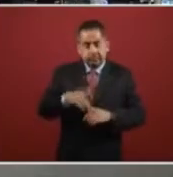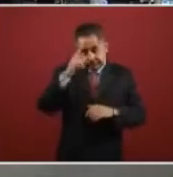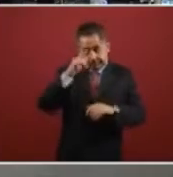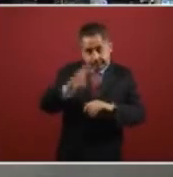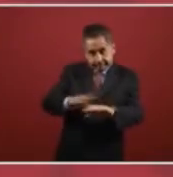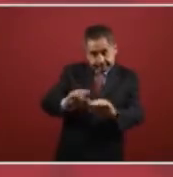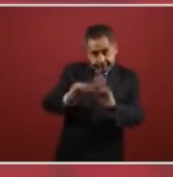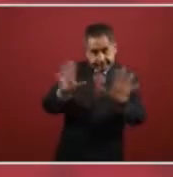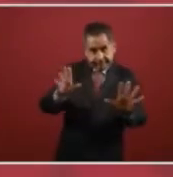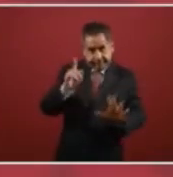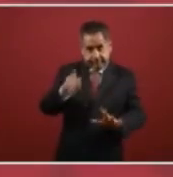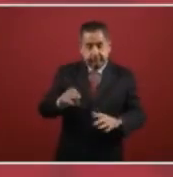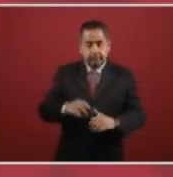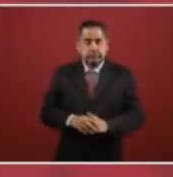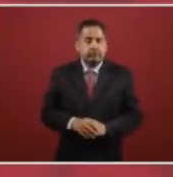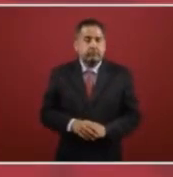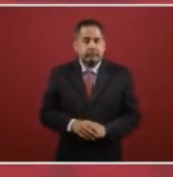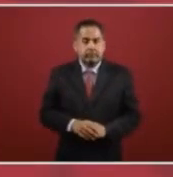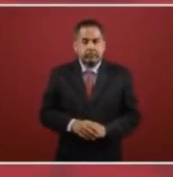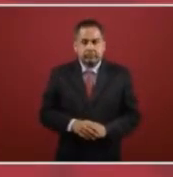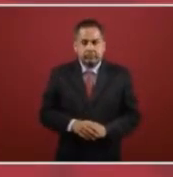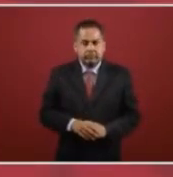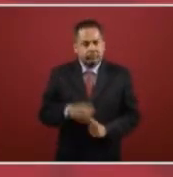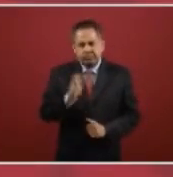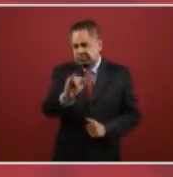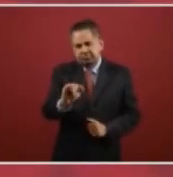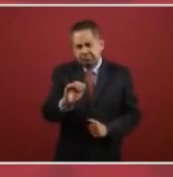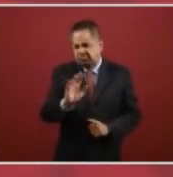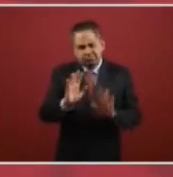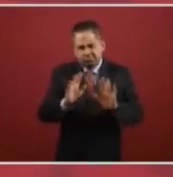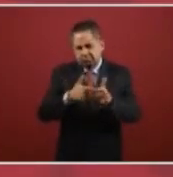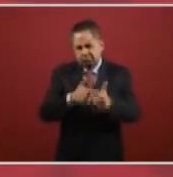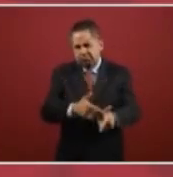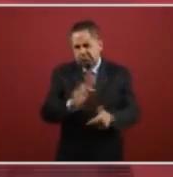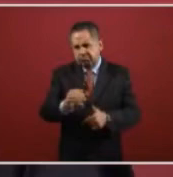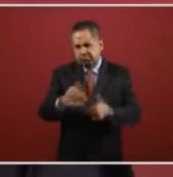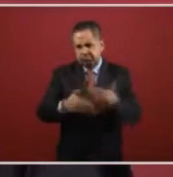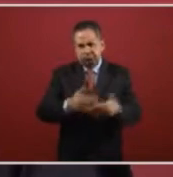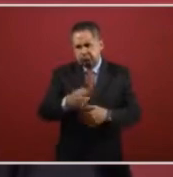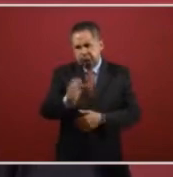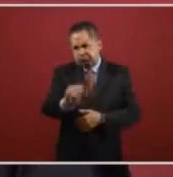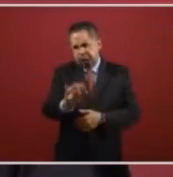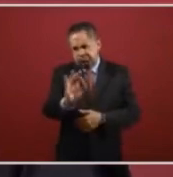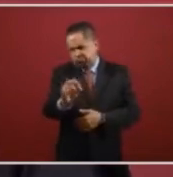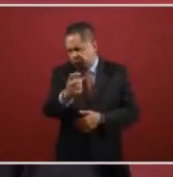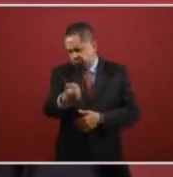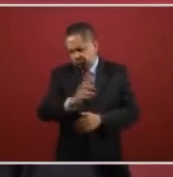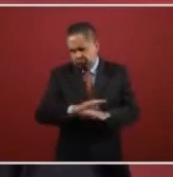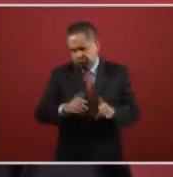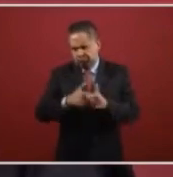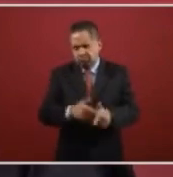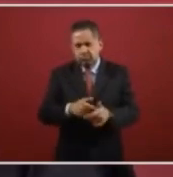Let it be very clear. This is how it's going to be. in effect.